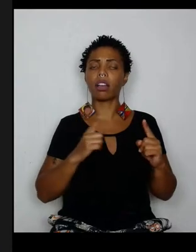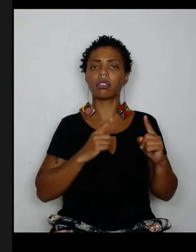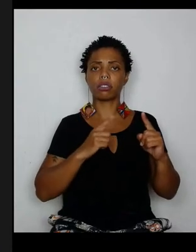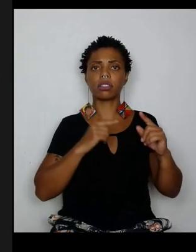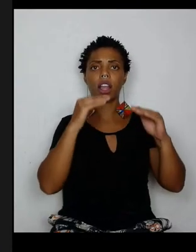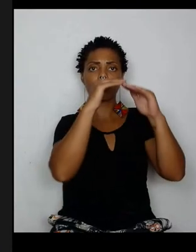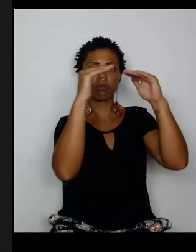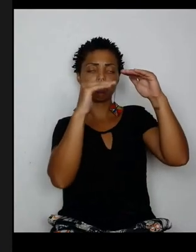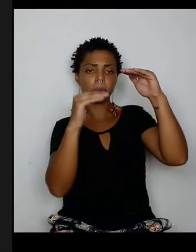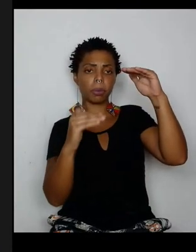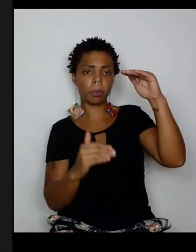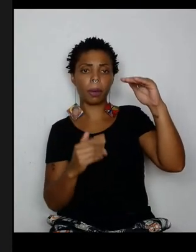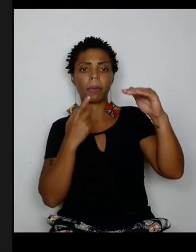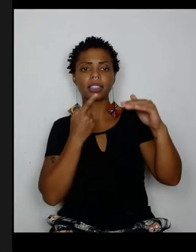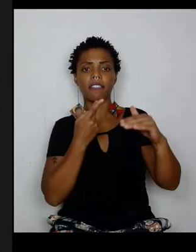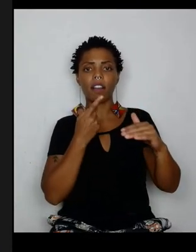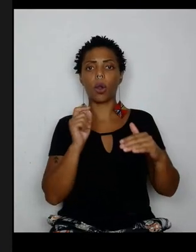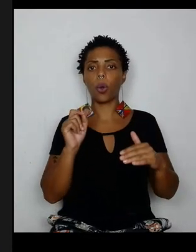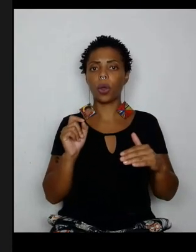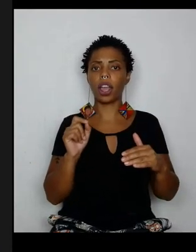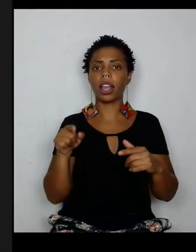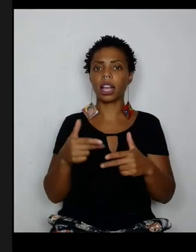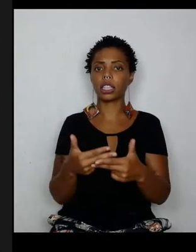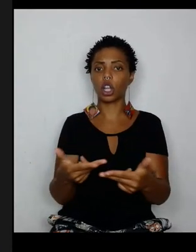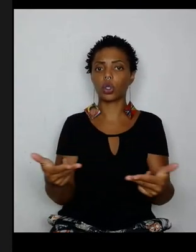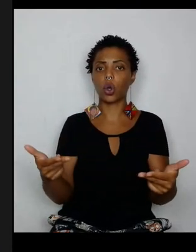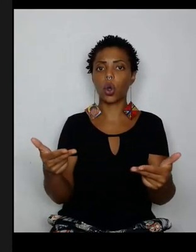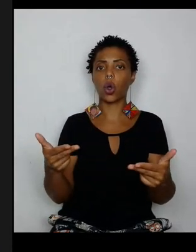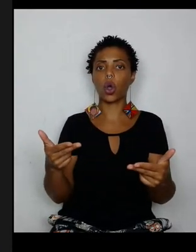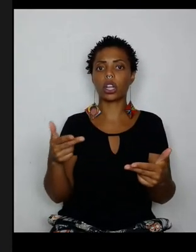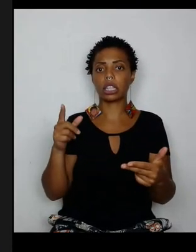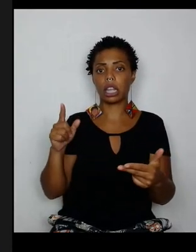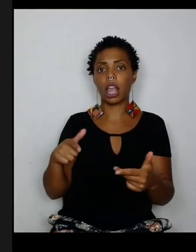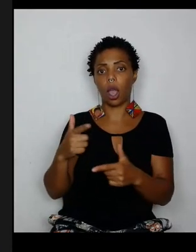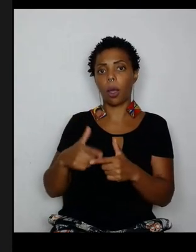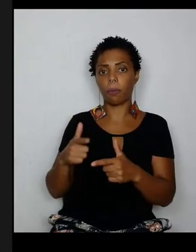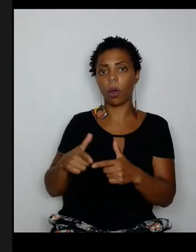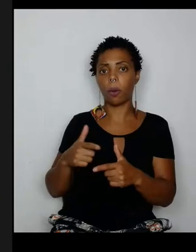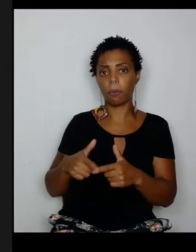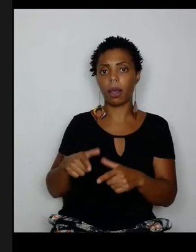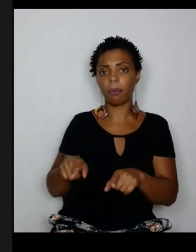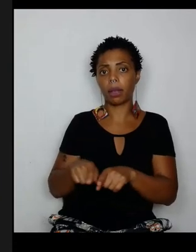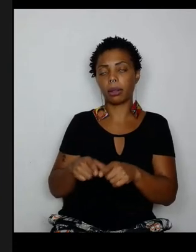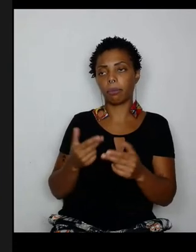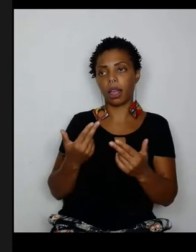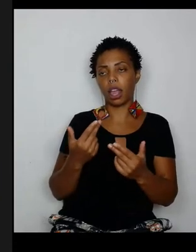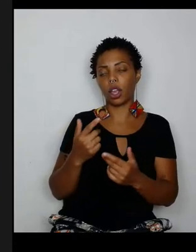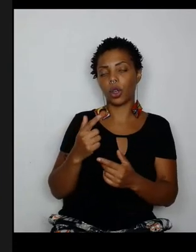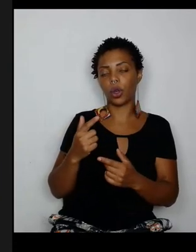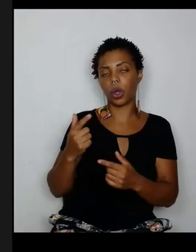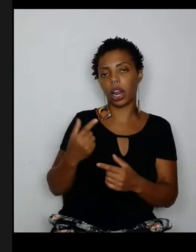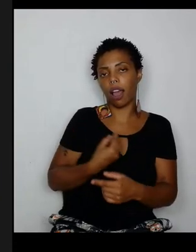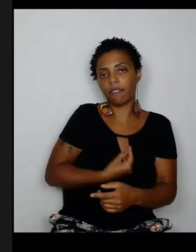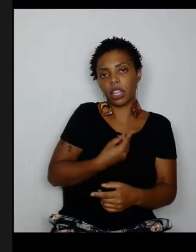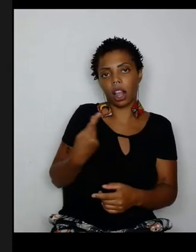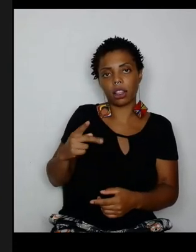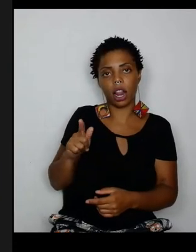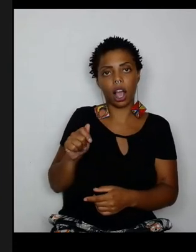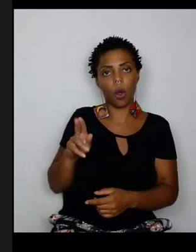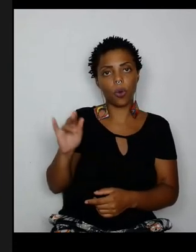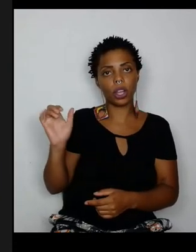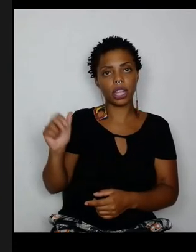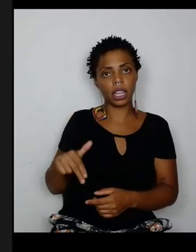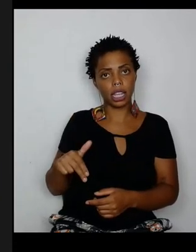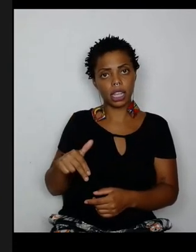that are so troubling with gogan at least in his life that they are uh what to be almost they are to be condemned but